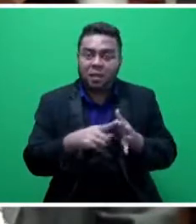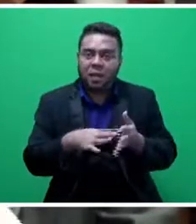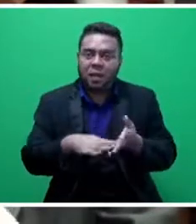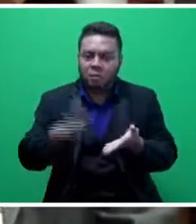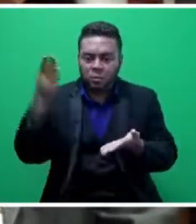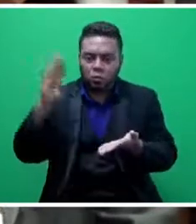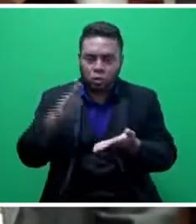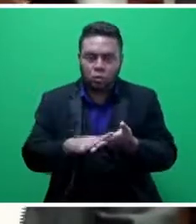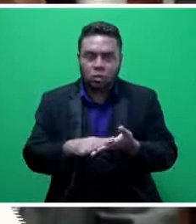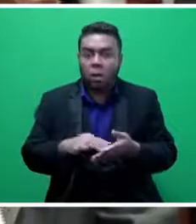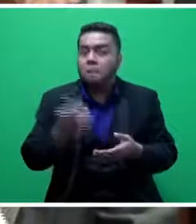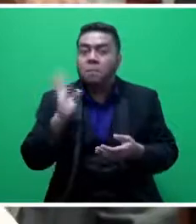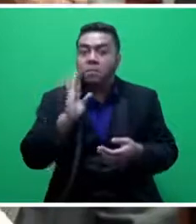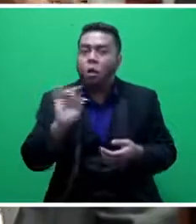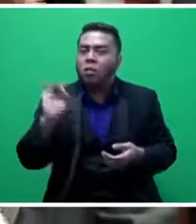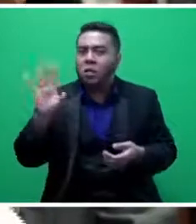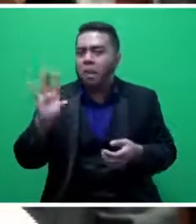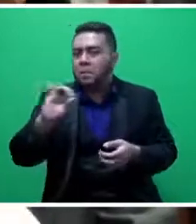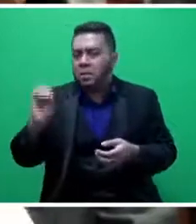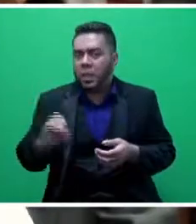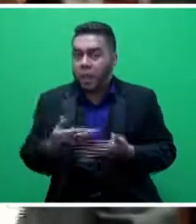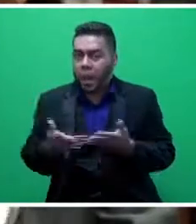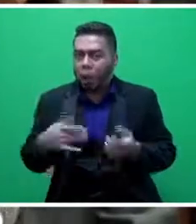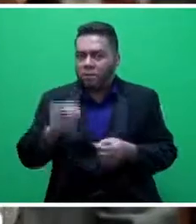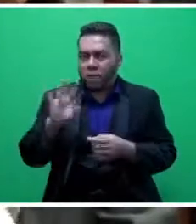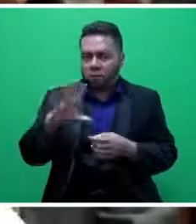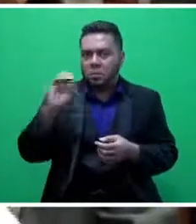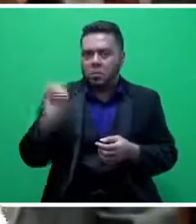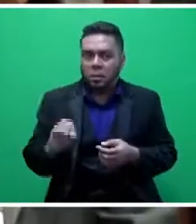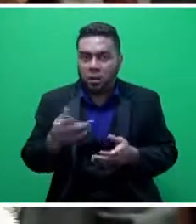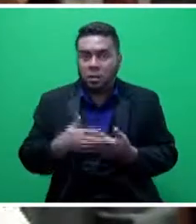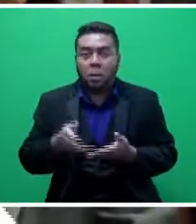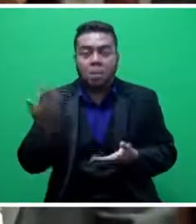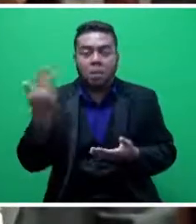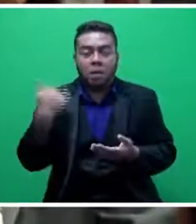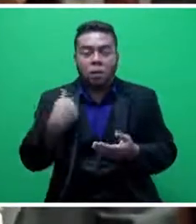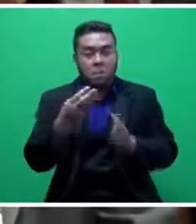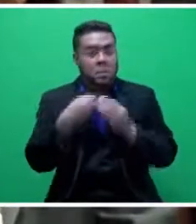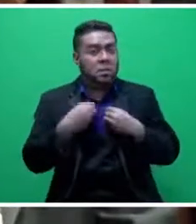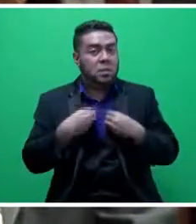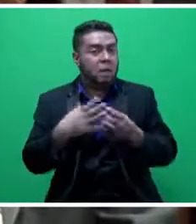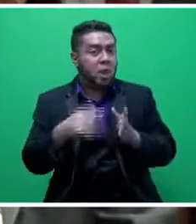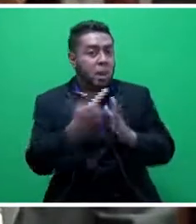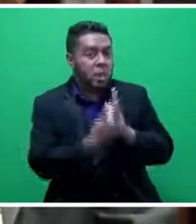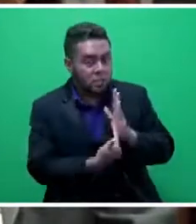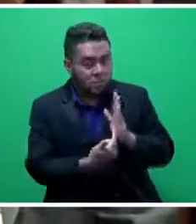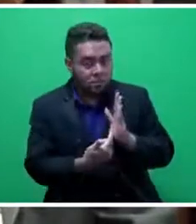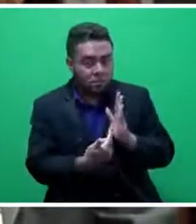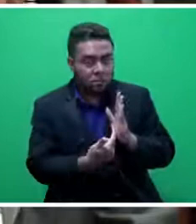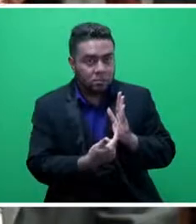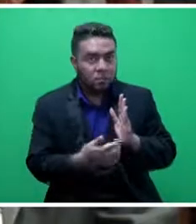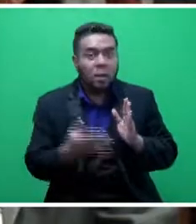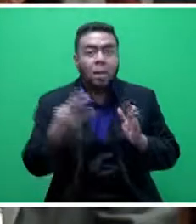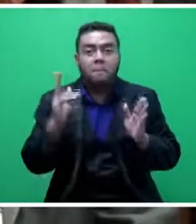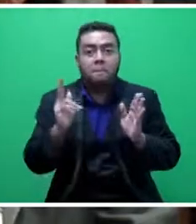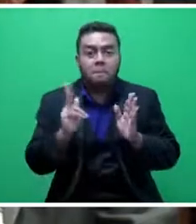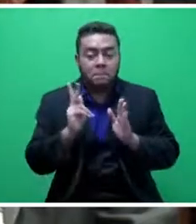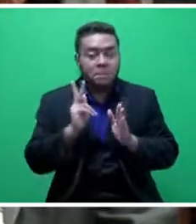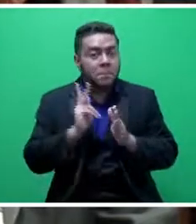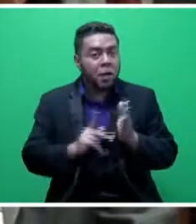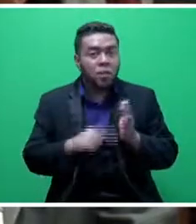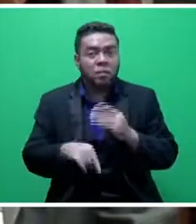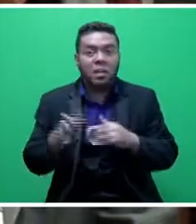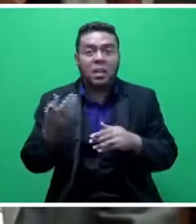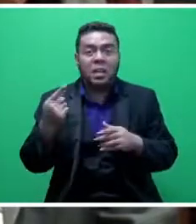and also the threshold has been increased. So previously, if you had a business that was listed to be part of the ECAL